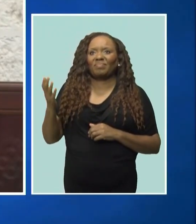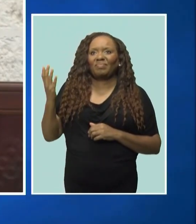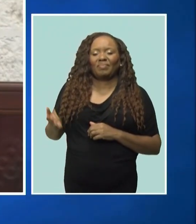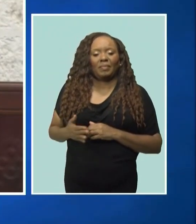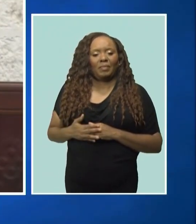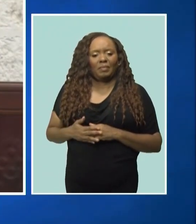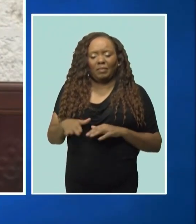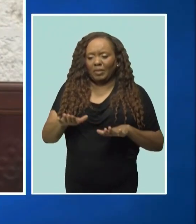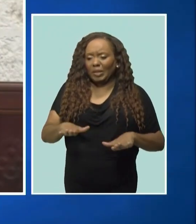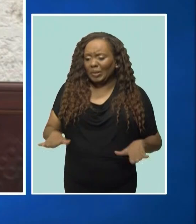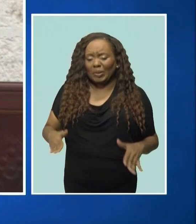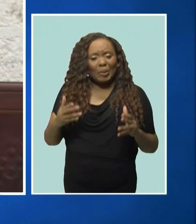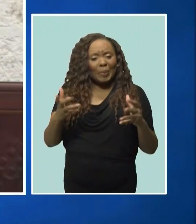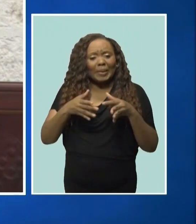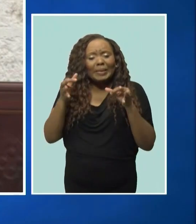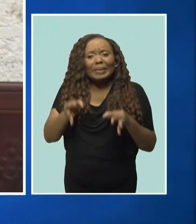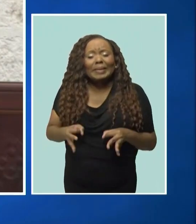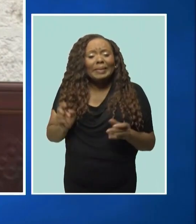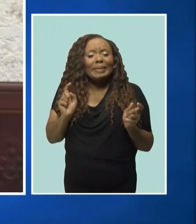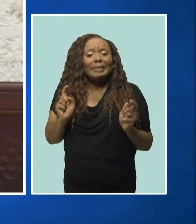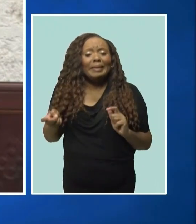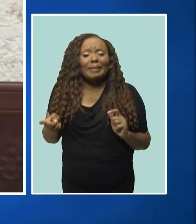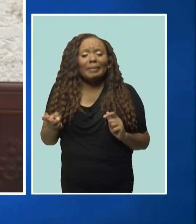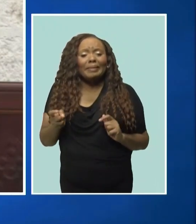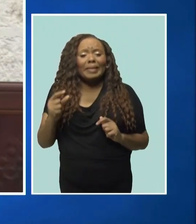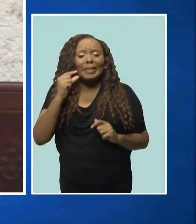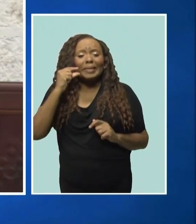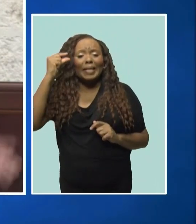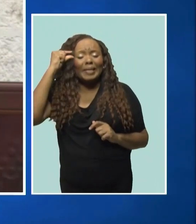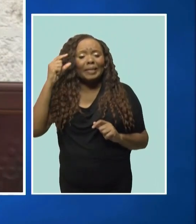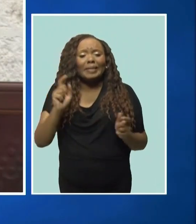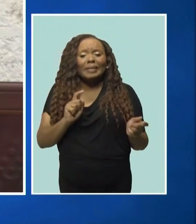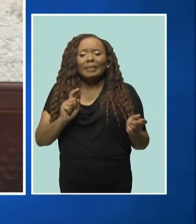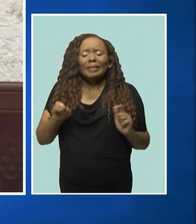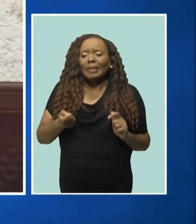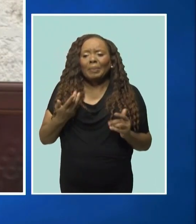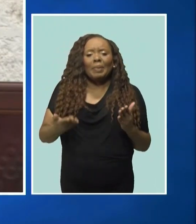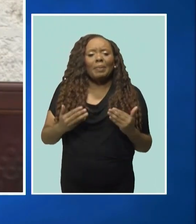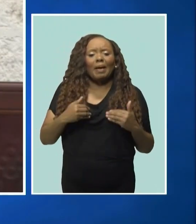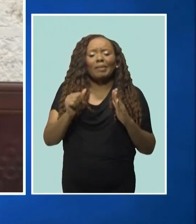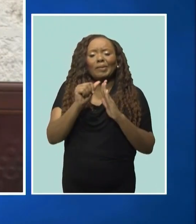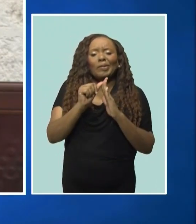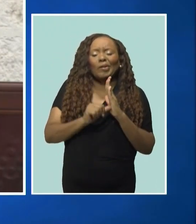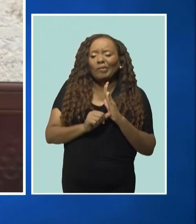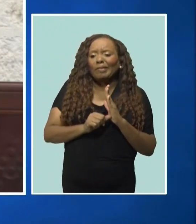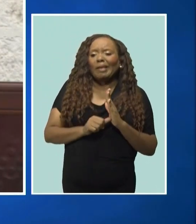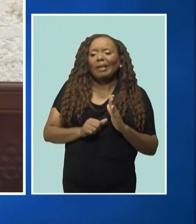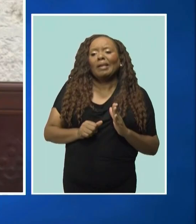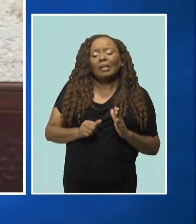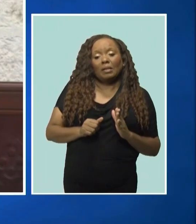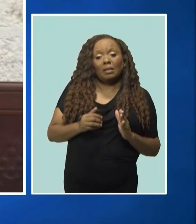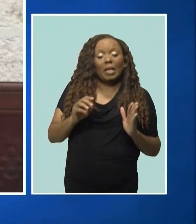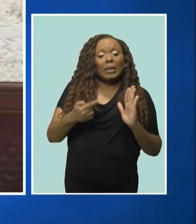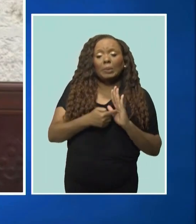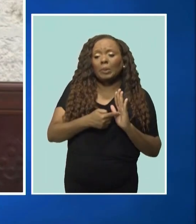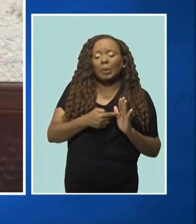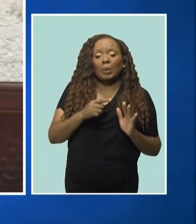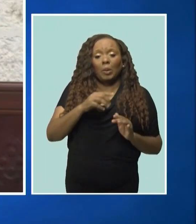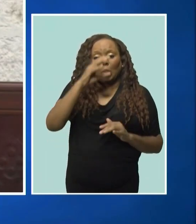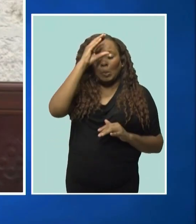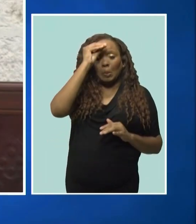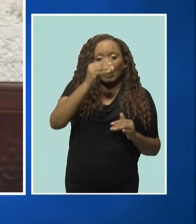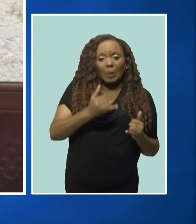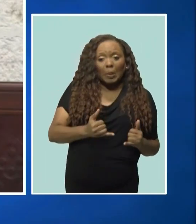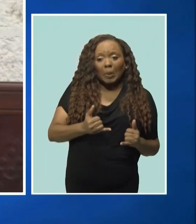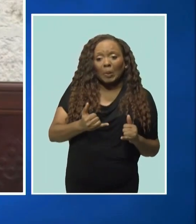of children, the deciding genders of children, anything gender augmentation, surgery, or whatever it is that you choose to imagine right now, let me say up